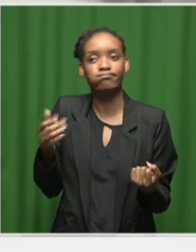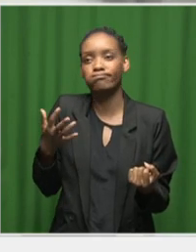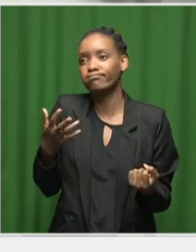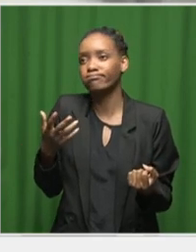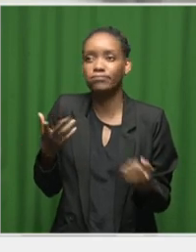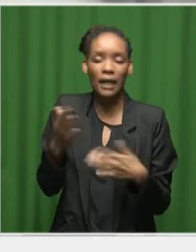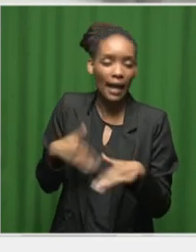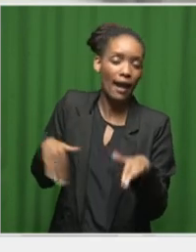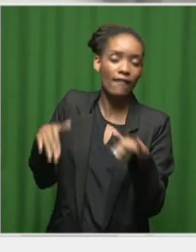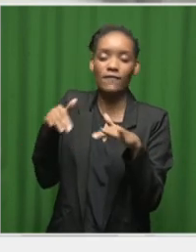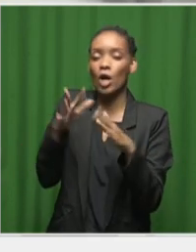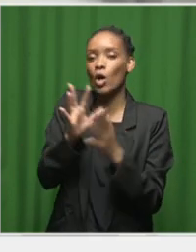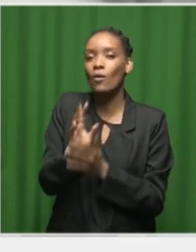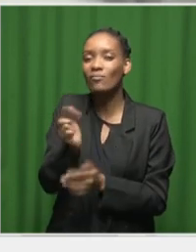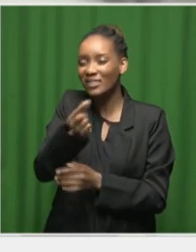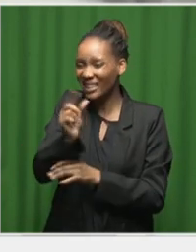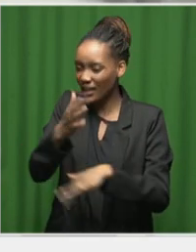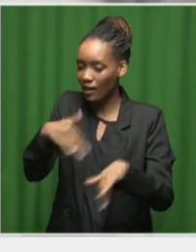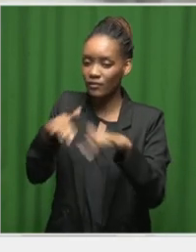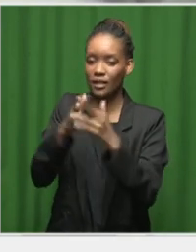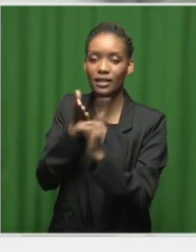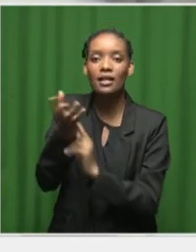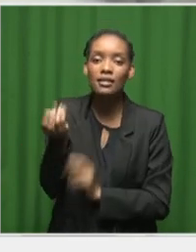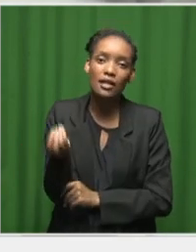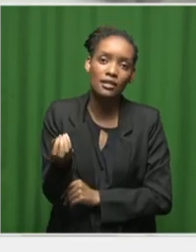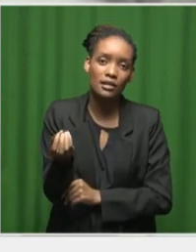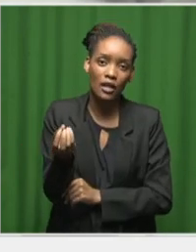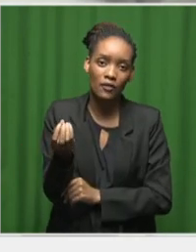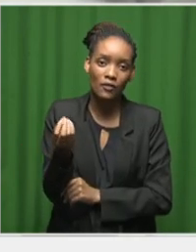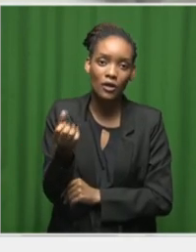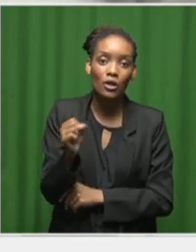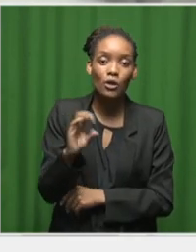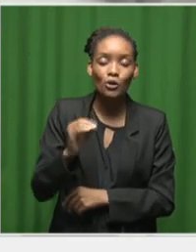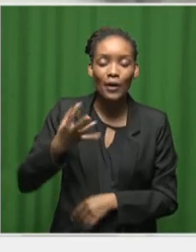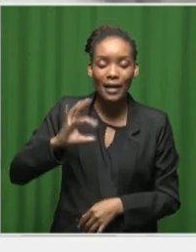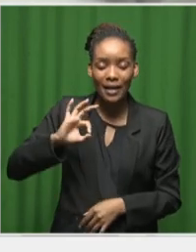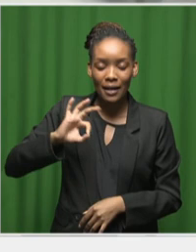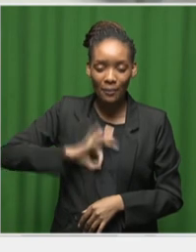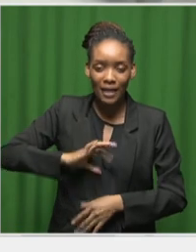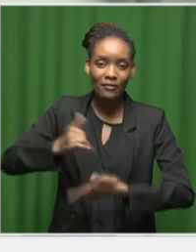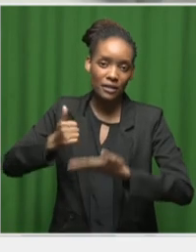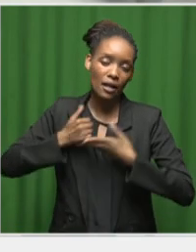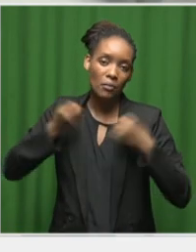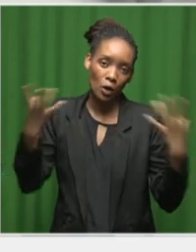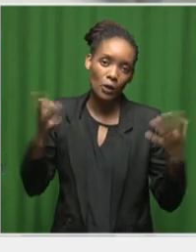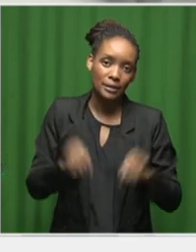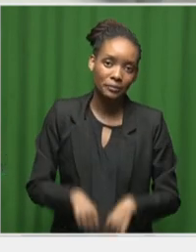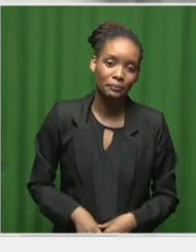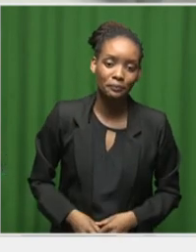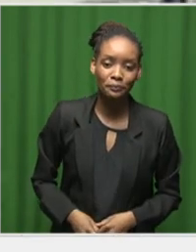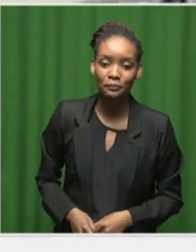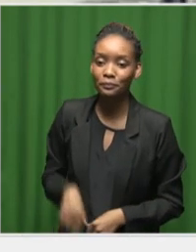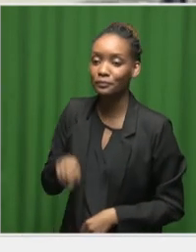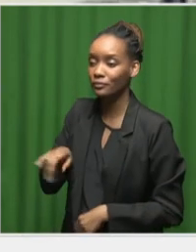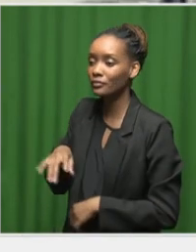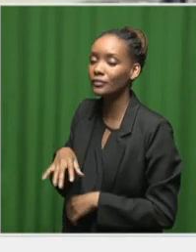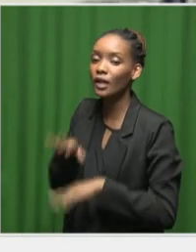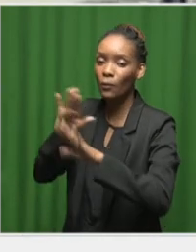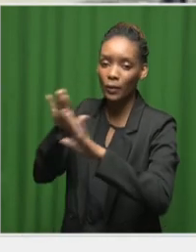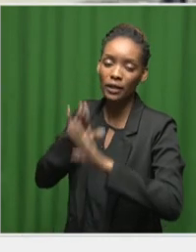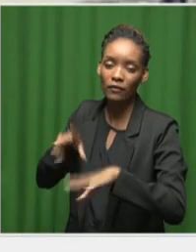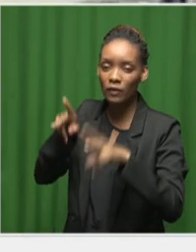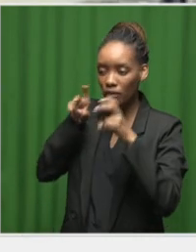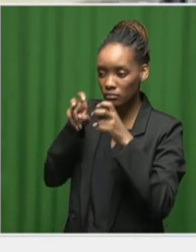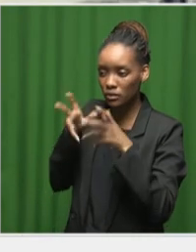almost everything. It's a huge benefit. Yeah. That's wonderful to hear that. I really have.